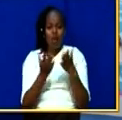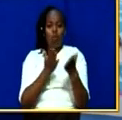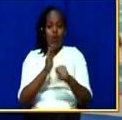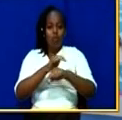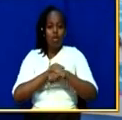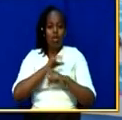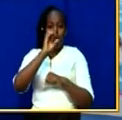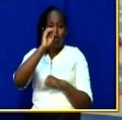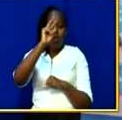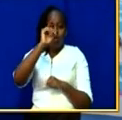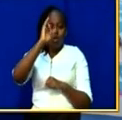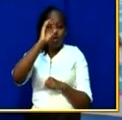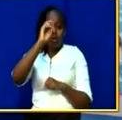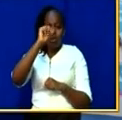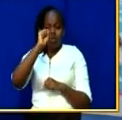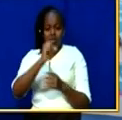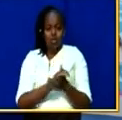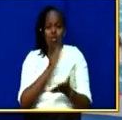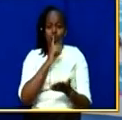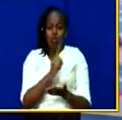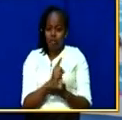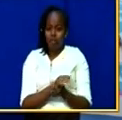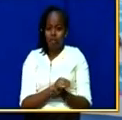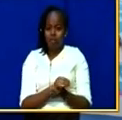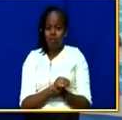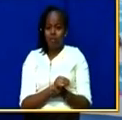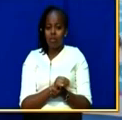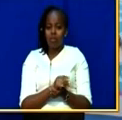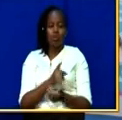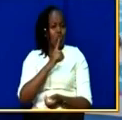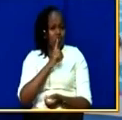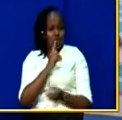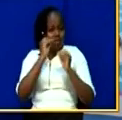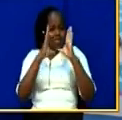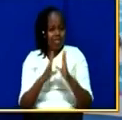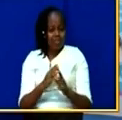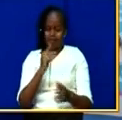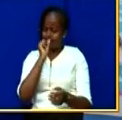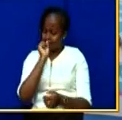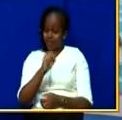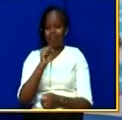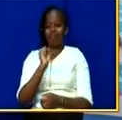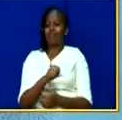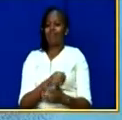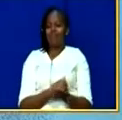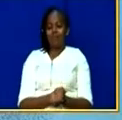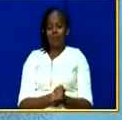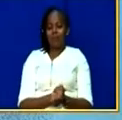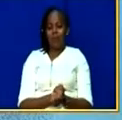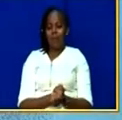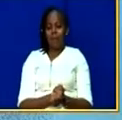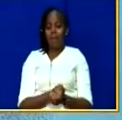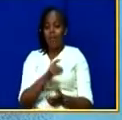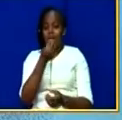get those onions. You can see them drawn there on that particular are packet. you serious? Very serious. Wow. You've